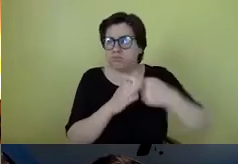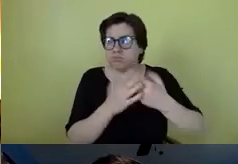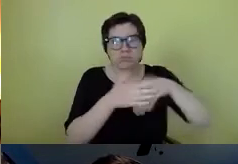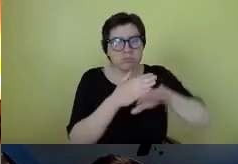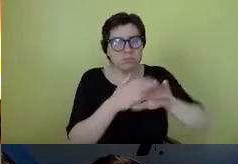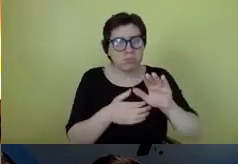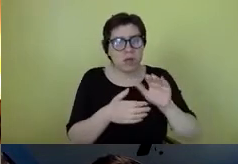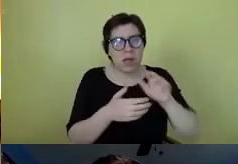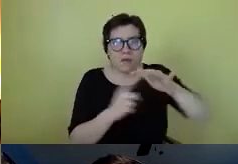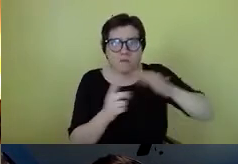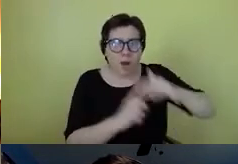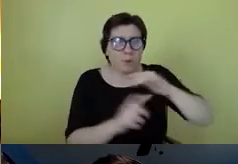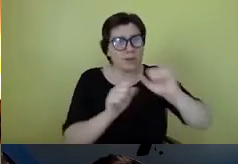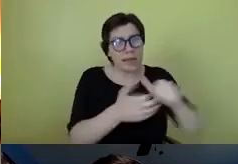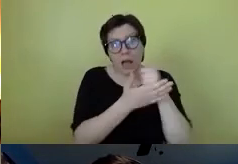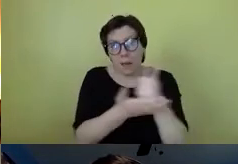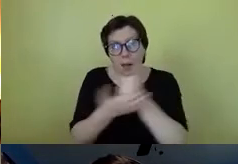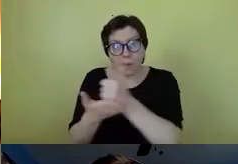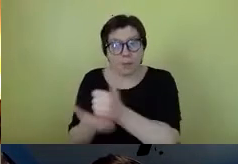environment. Some of you are still looking